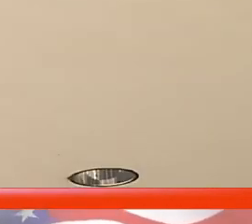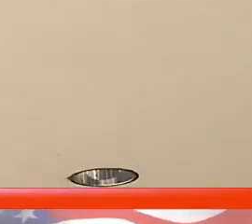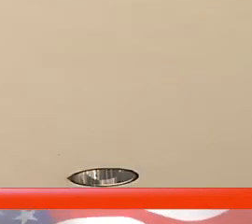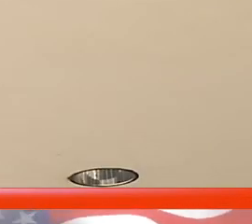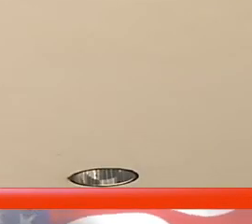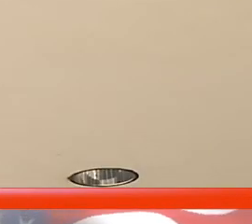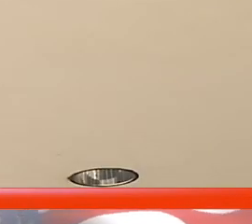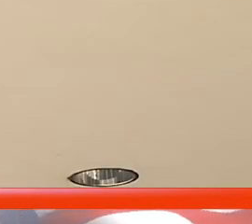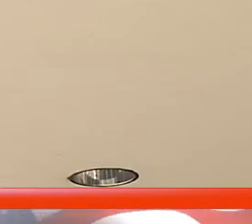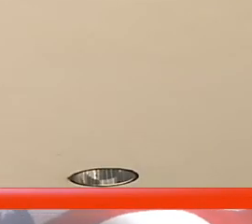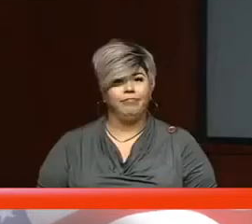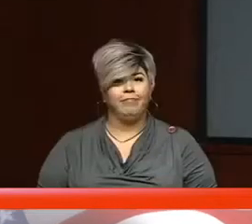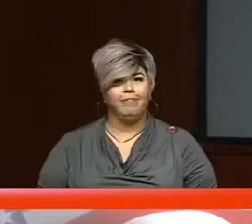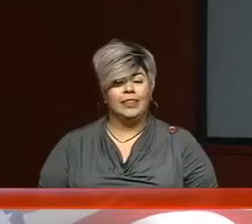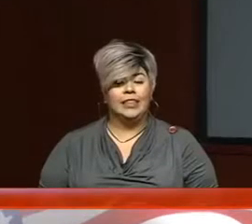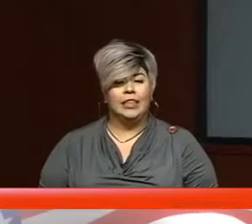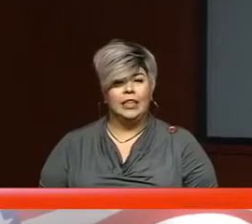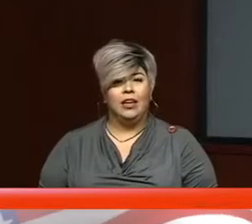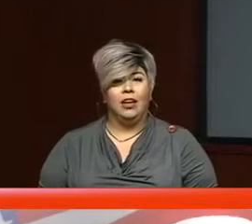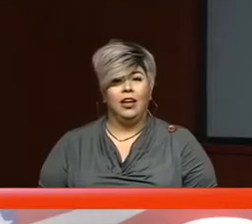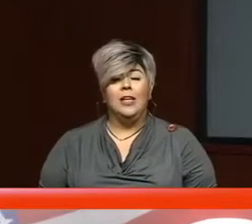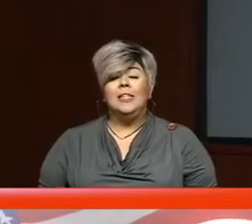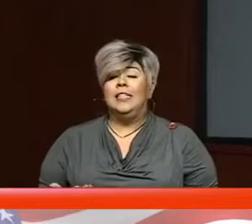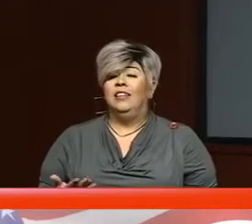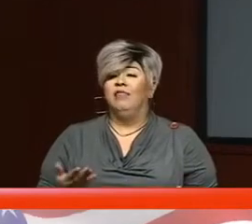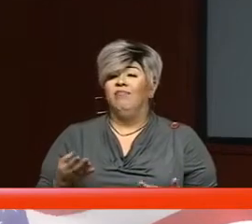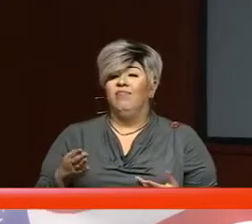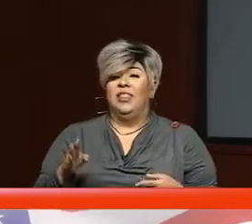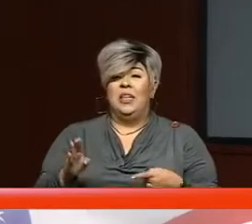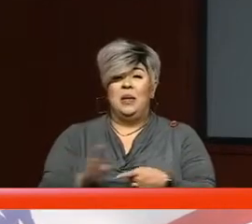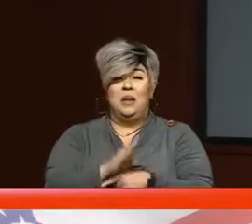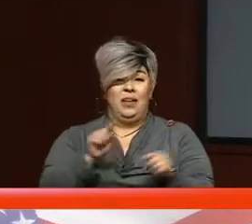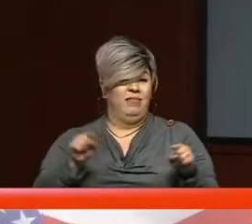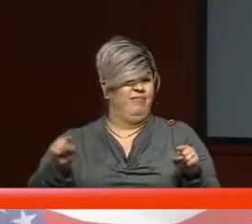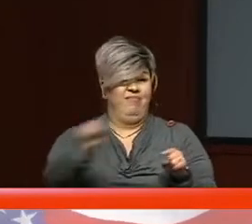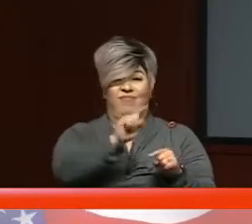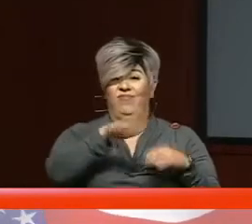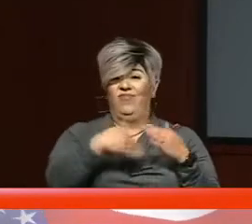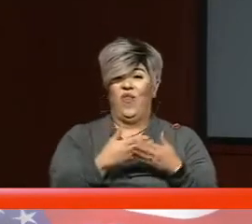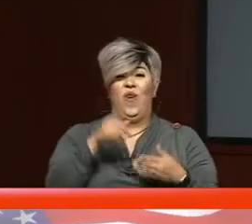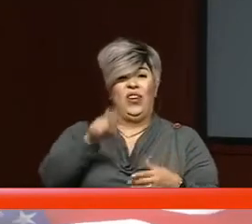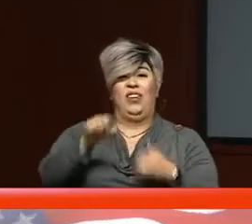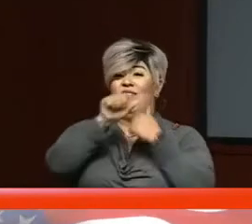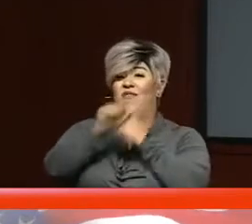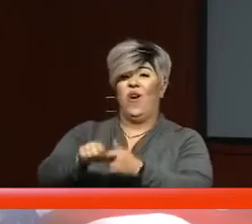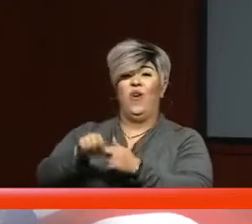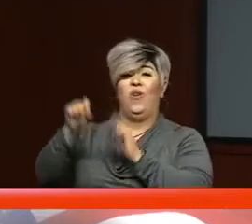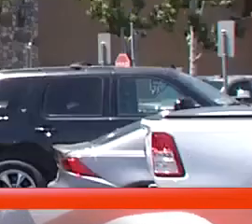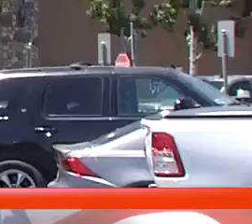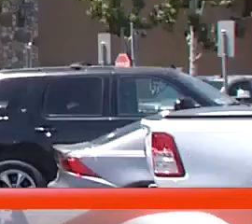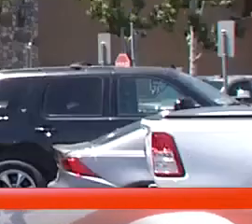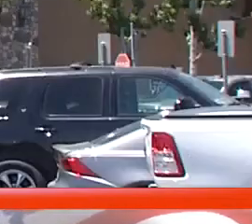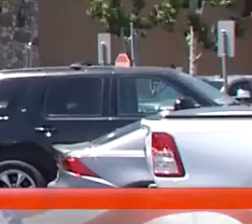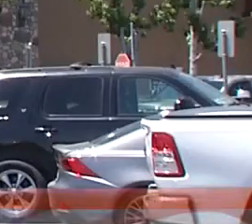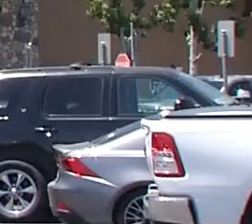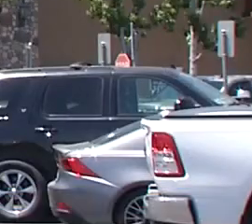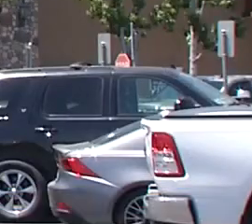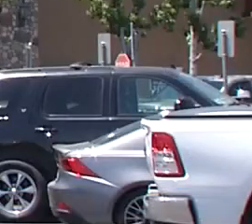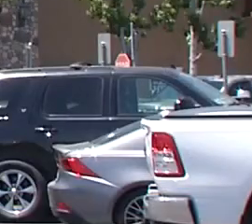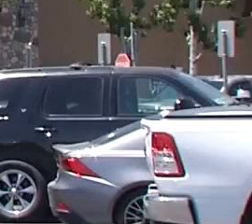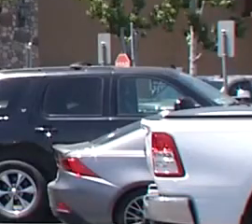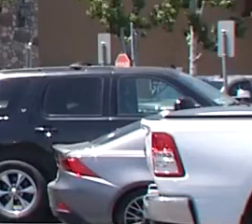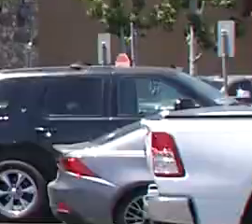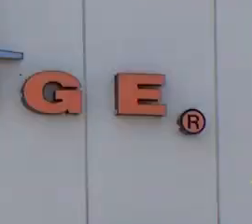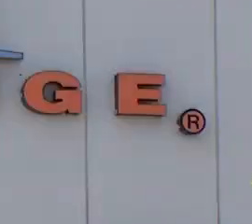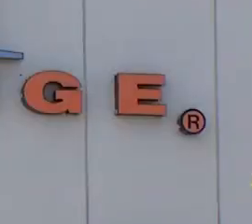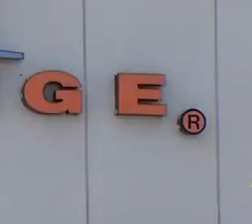orders. Businesses need to be complying with the directors of the state, plain and simple period. But despite those warnings,